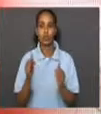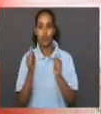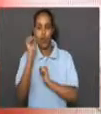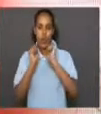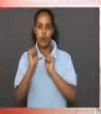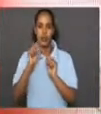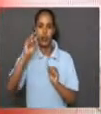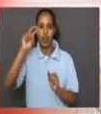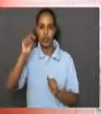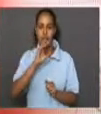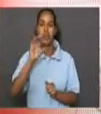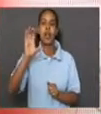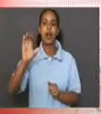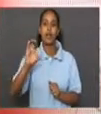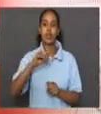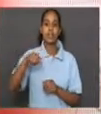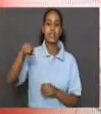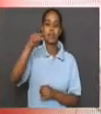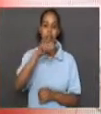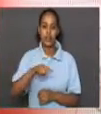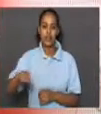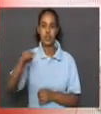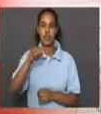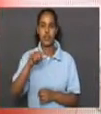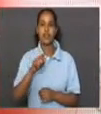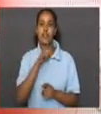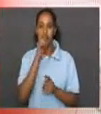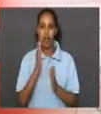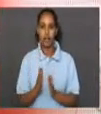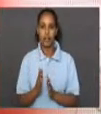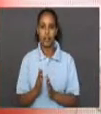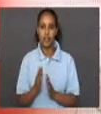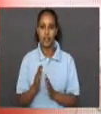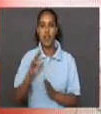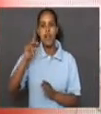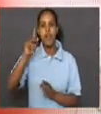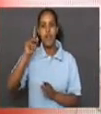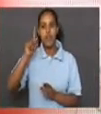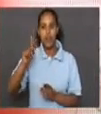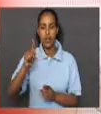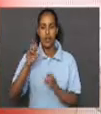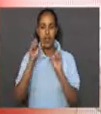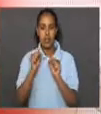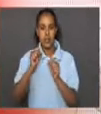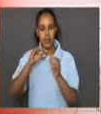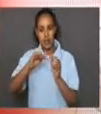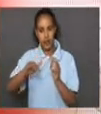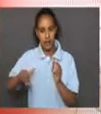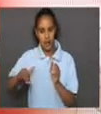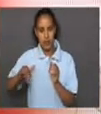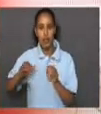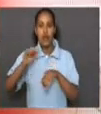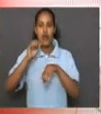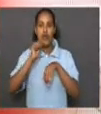the nitrogen and carbon cycles. In fact, phosphorus can remain in